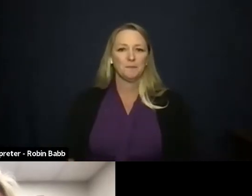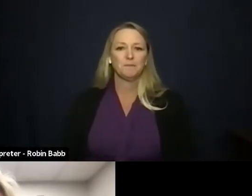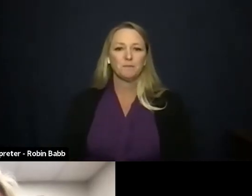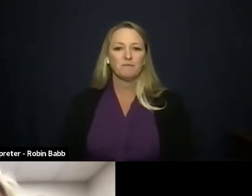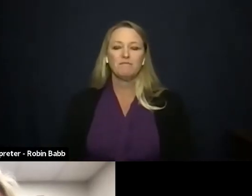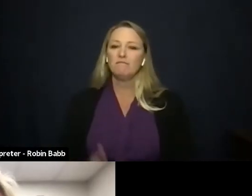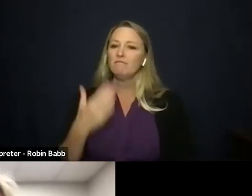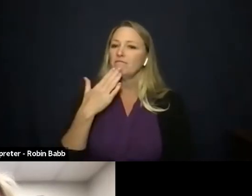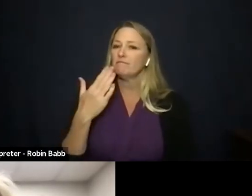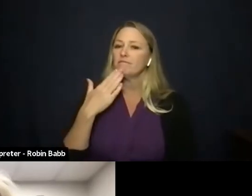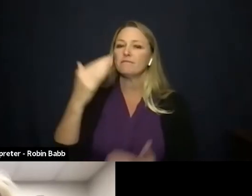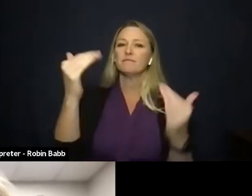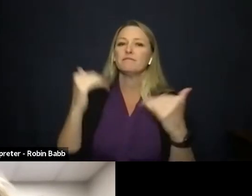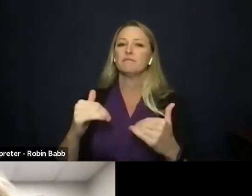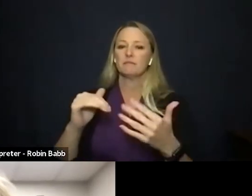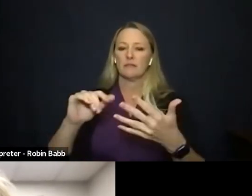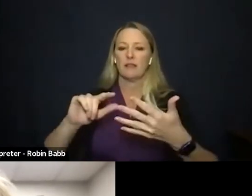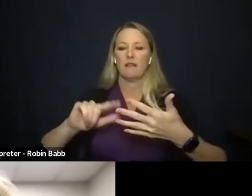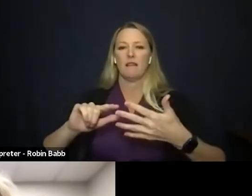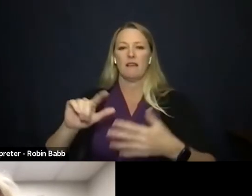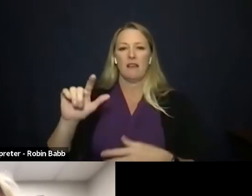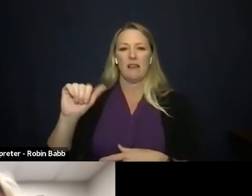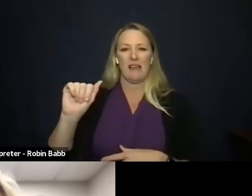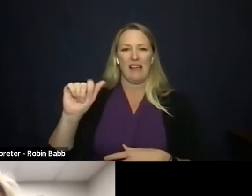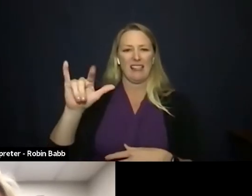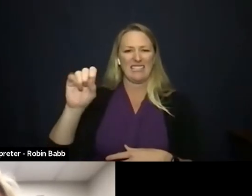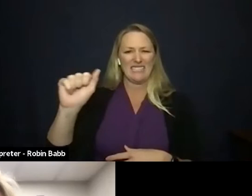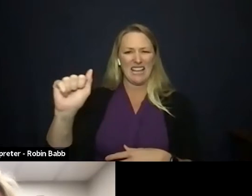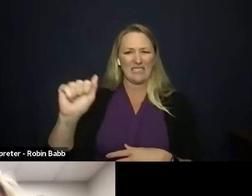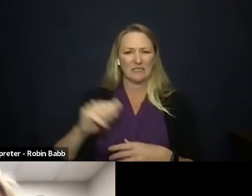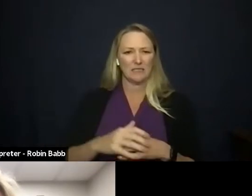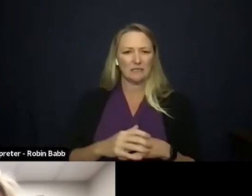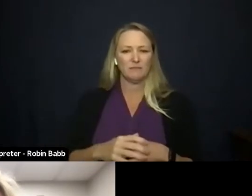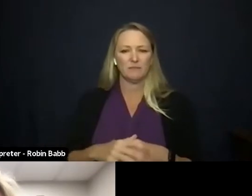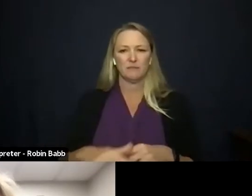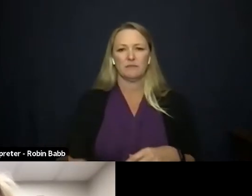next speaker is alyssa if you can please state your full name